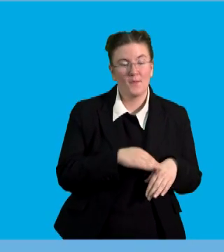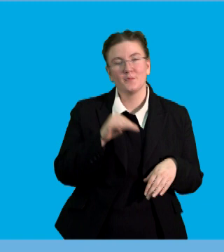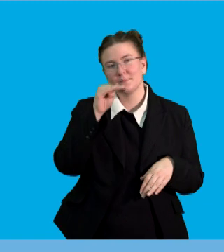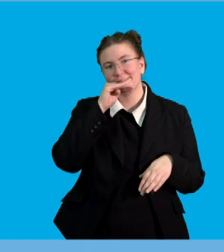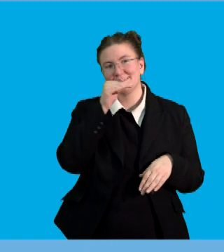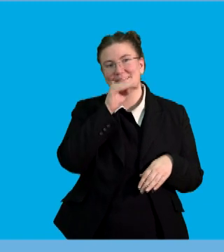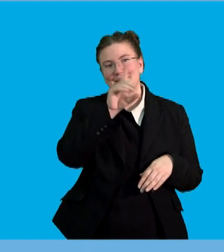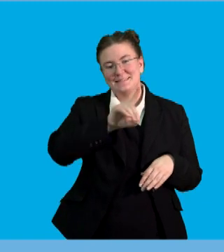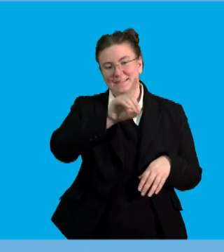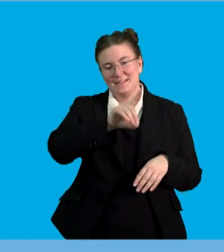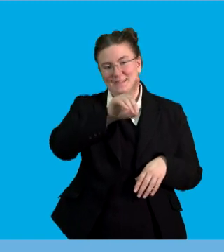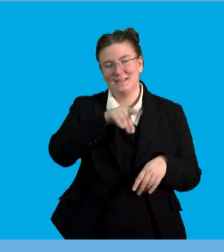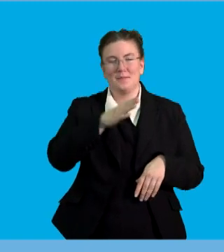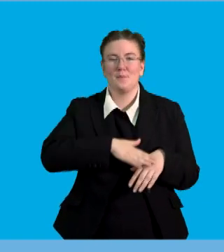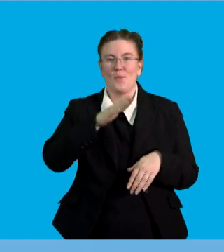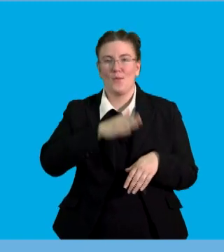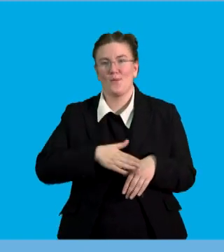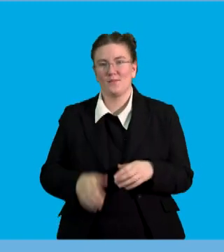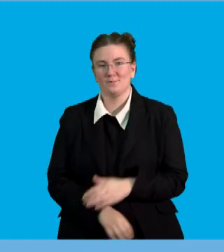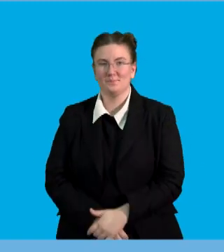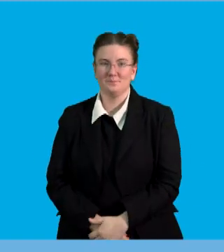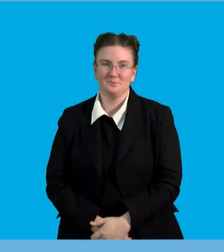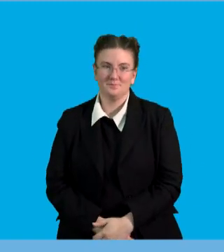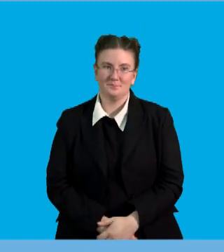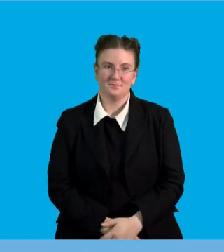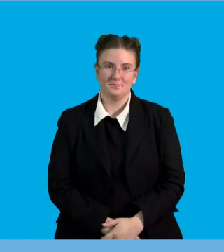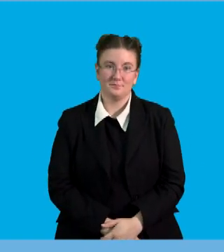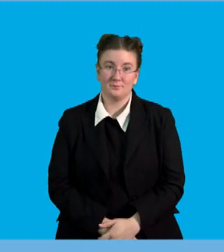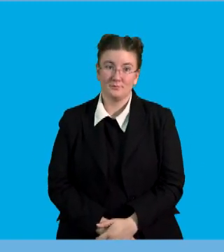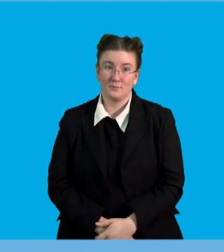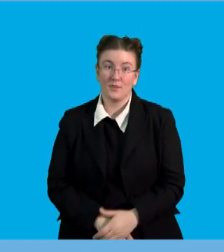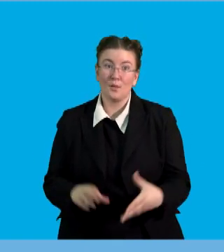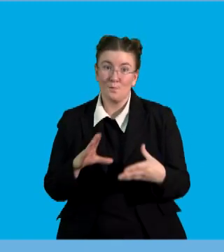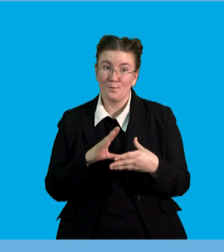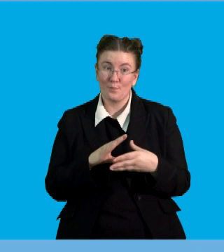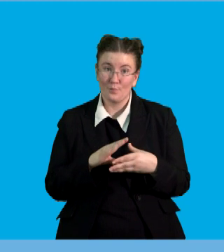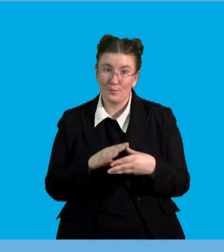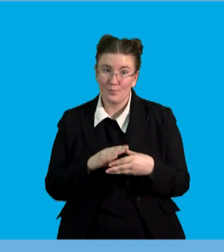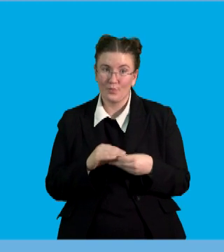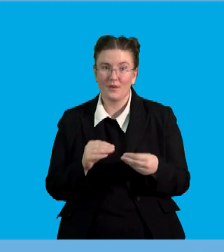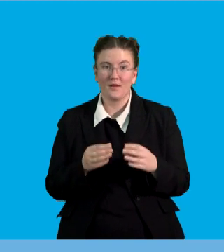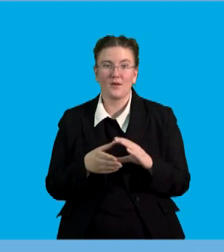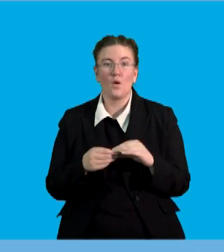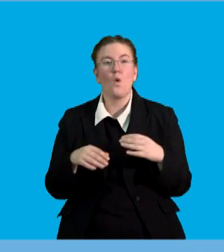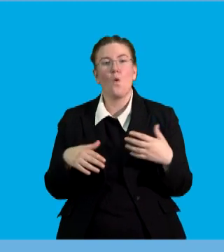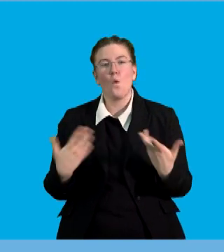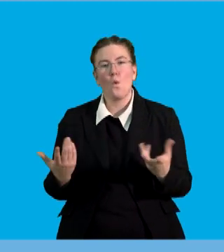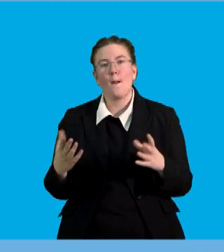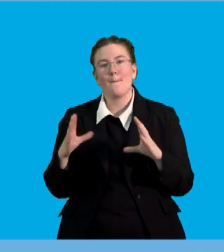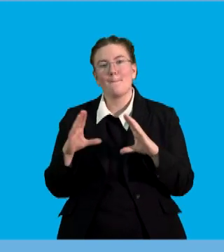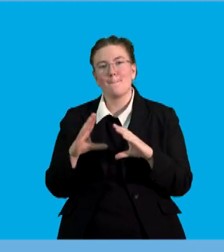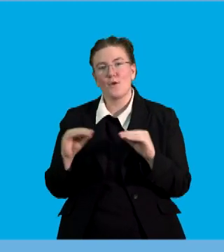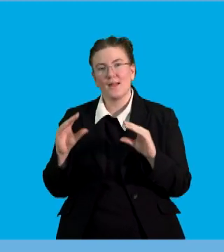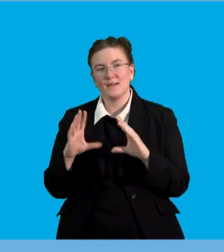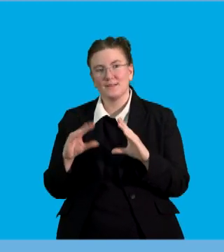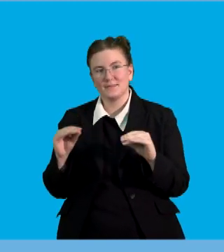the bread. So that means the brick will have a greater density. So would the brick or the bread have a greater